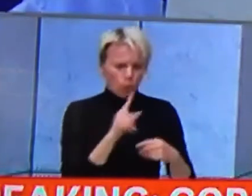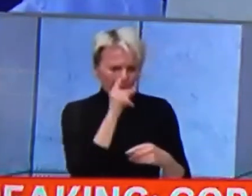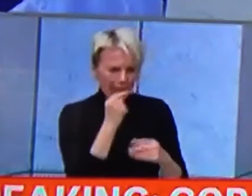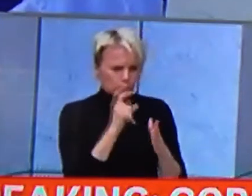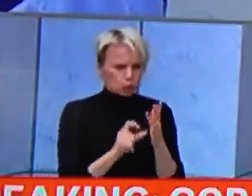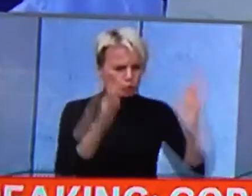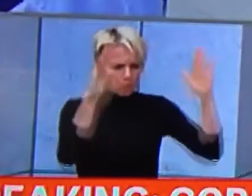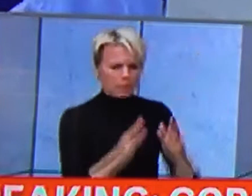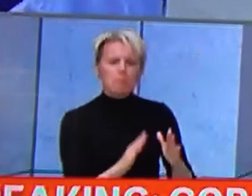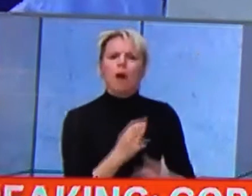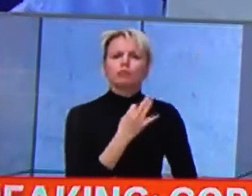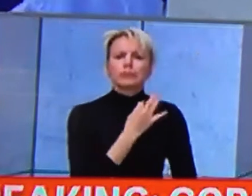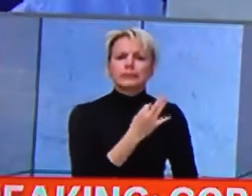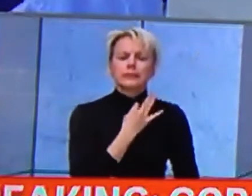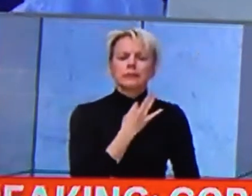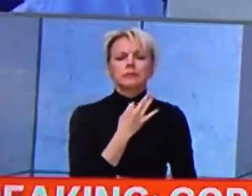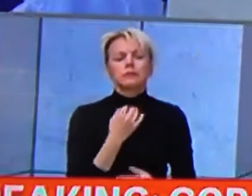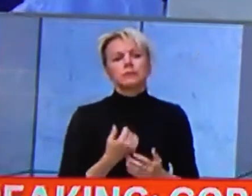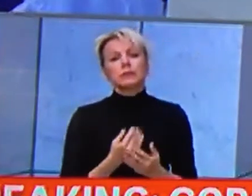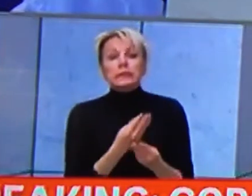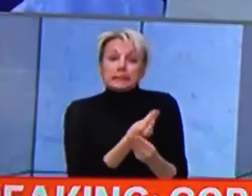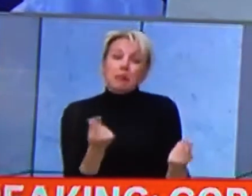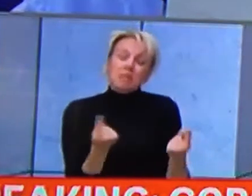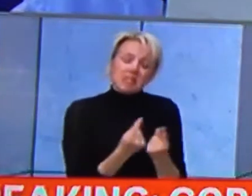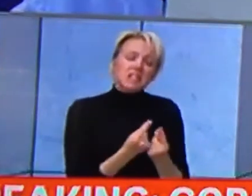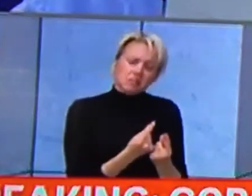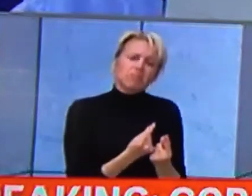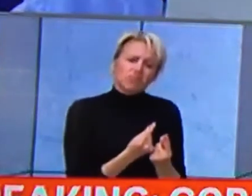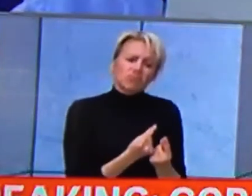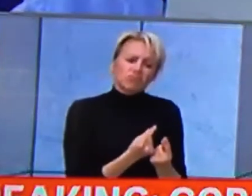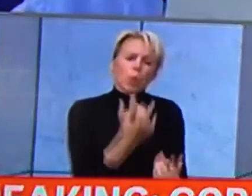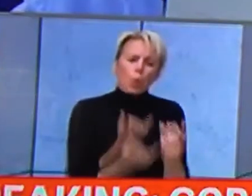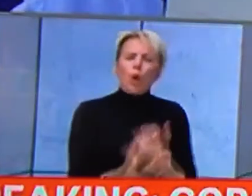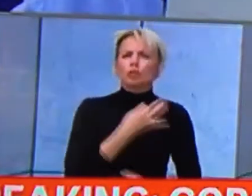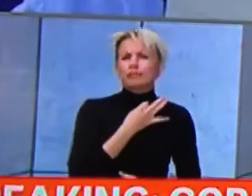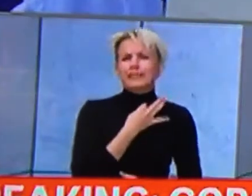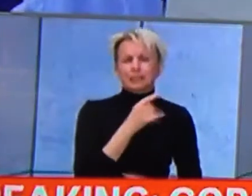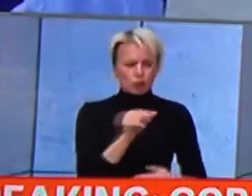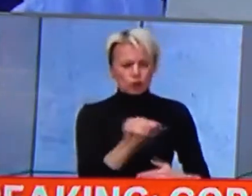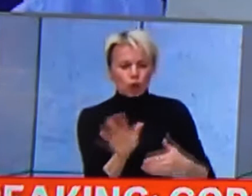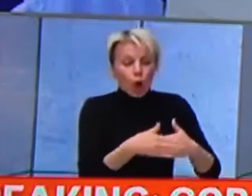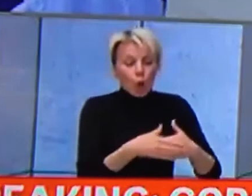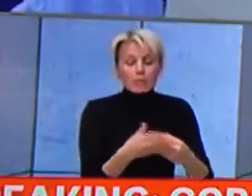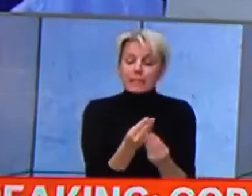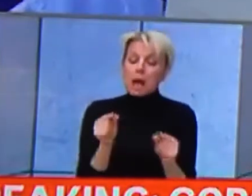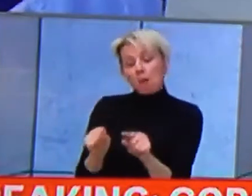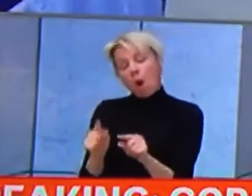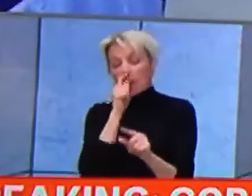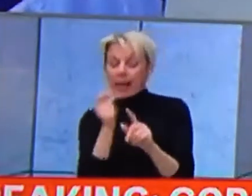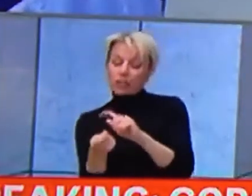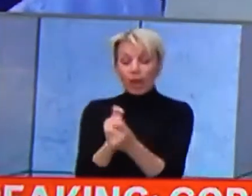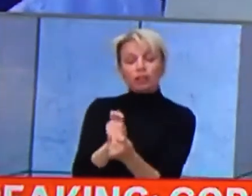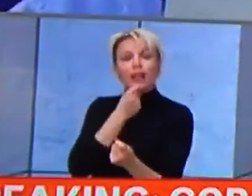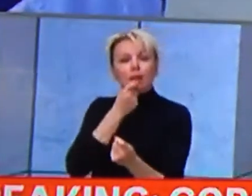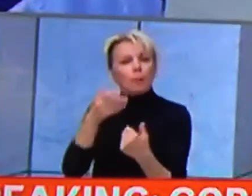And so we've been nominating things that should cease. We haven't been going down the path of saying, well, this is all in